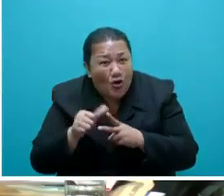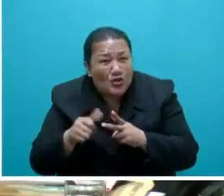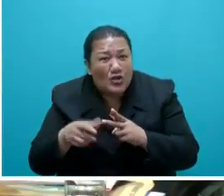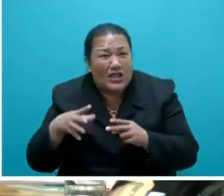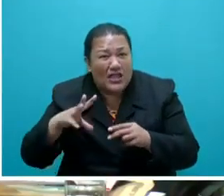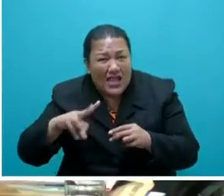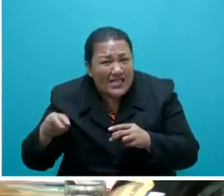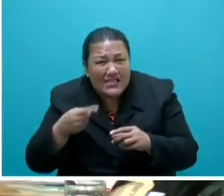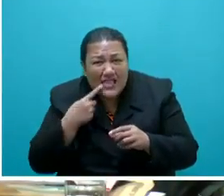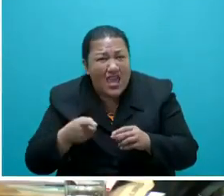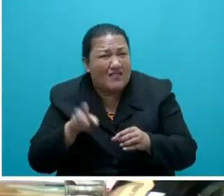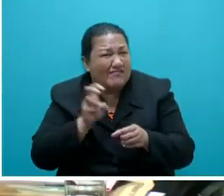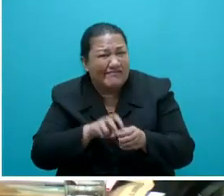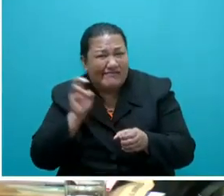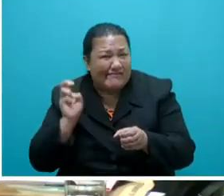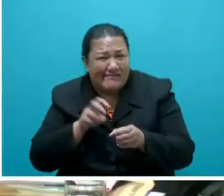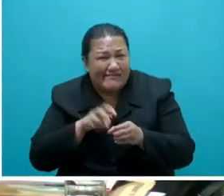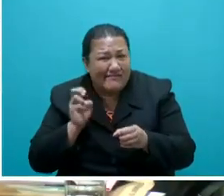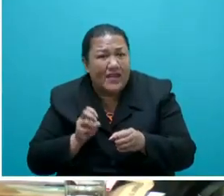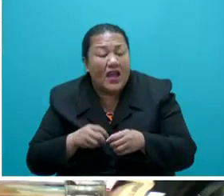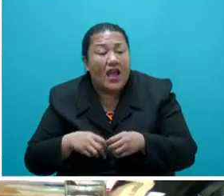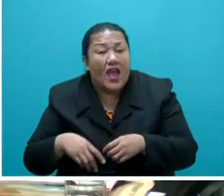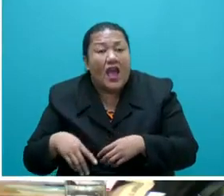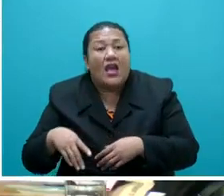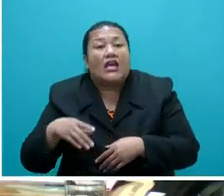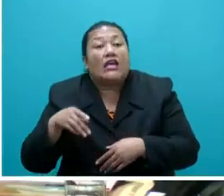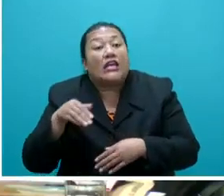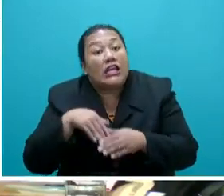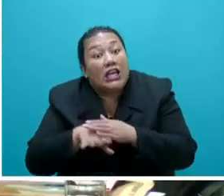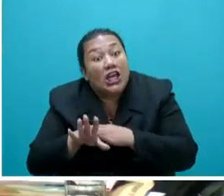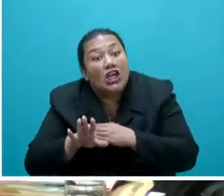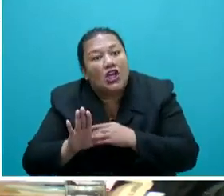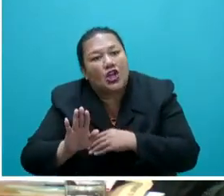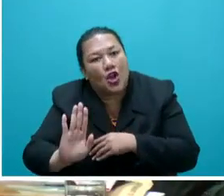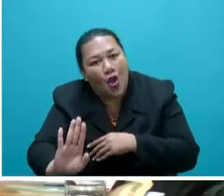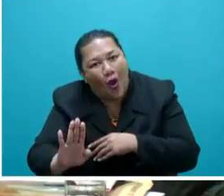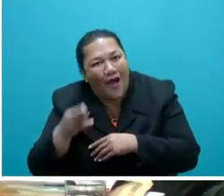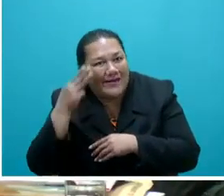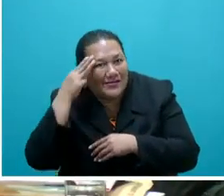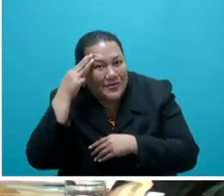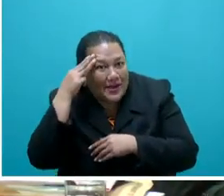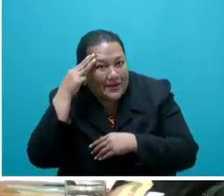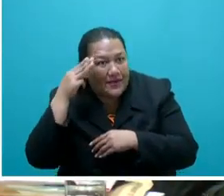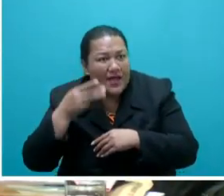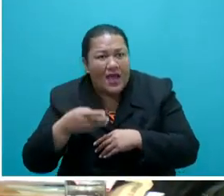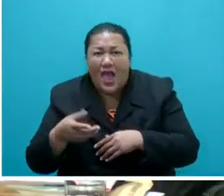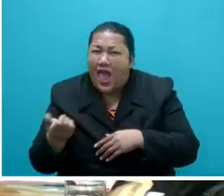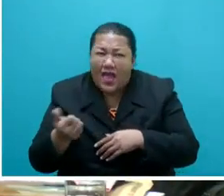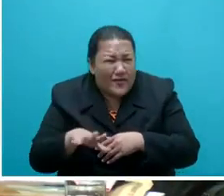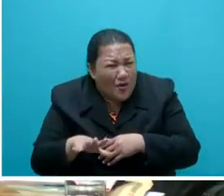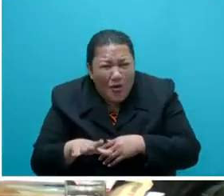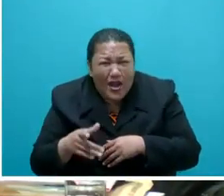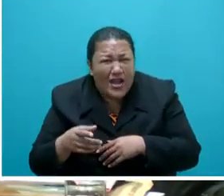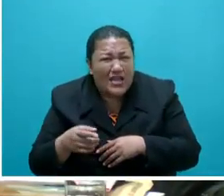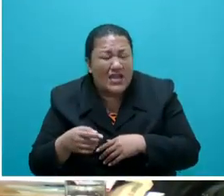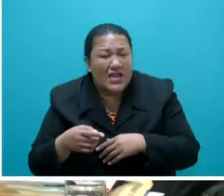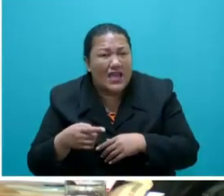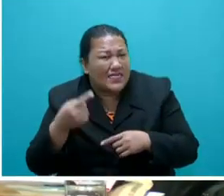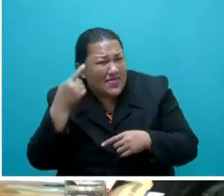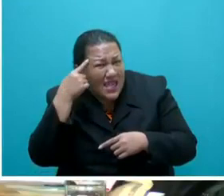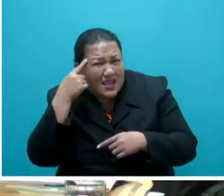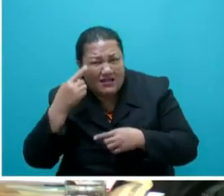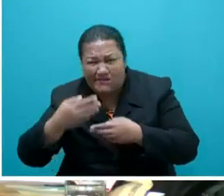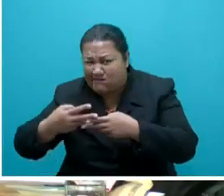the impact of their speeches on the citizens of this nation? Is it their intention to cultivate and keep